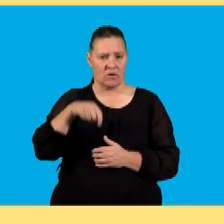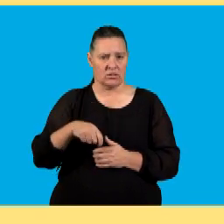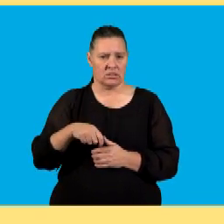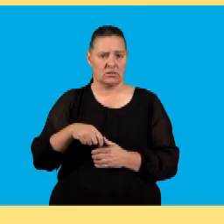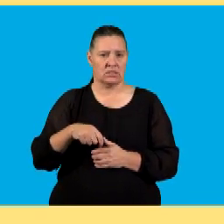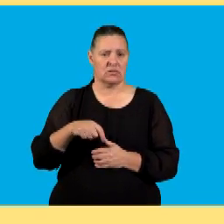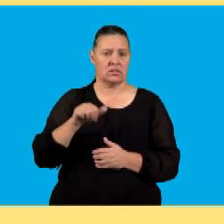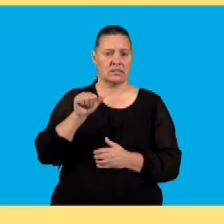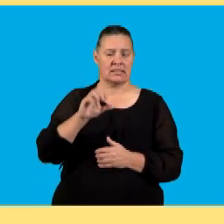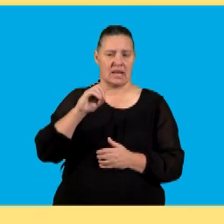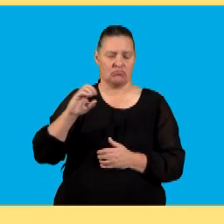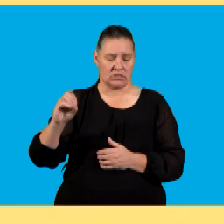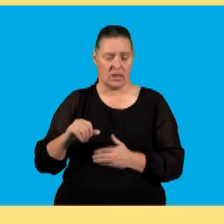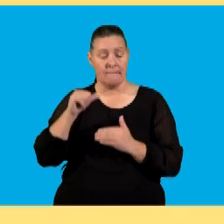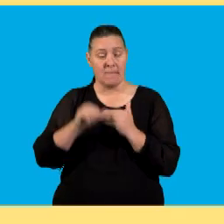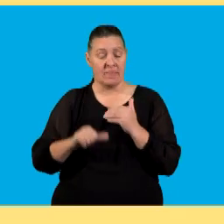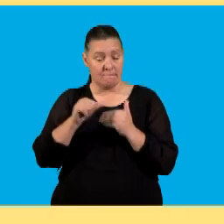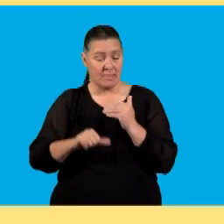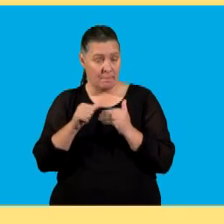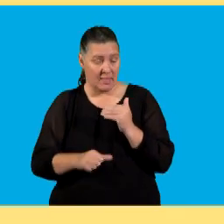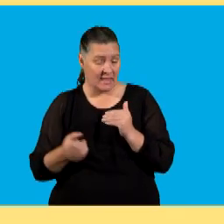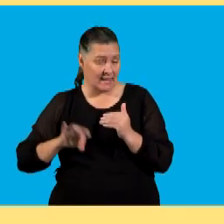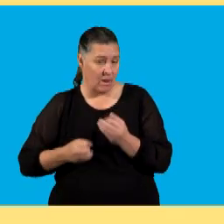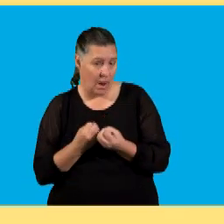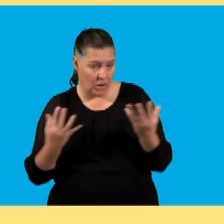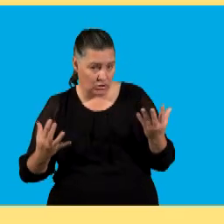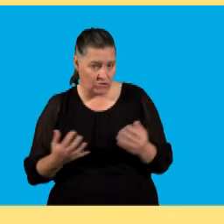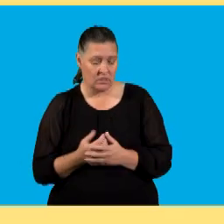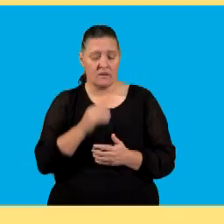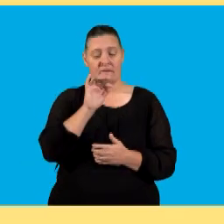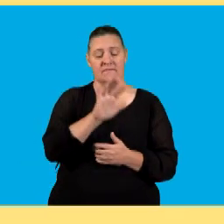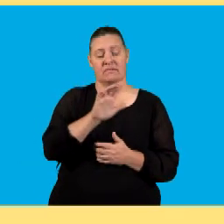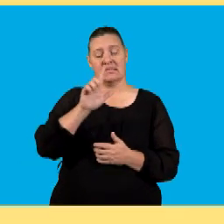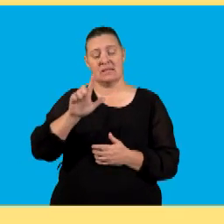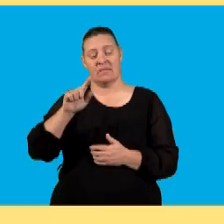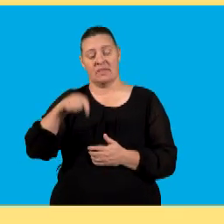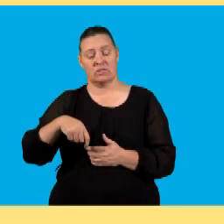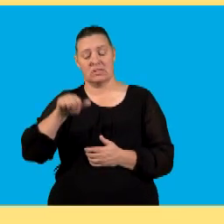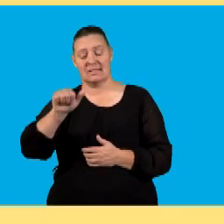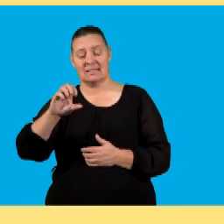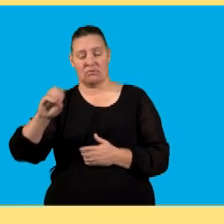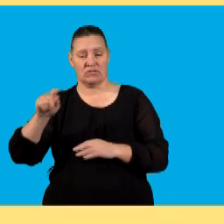57,600. His monthly salary, therefore, will be